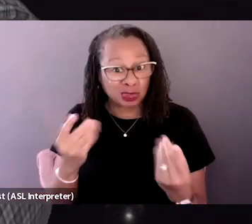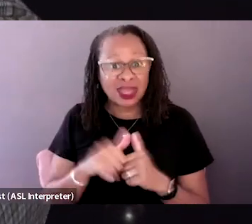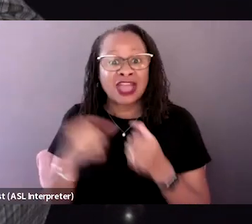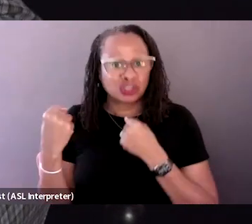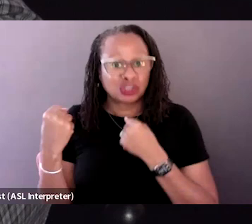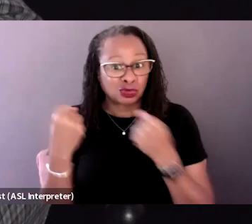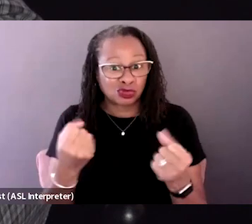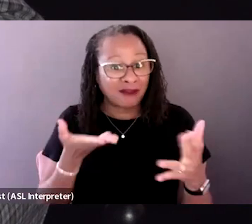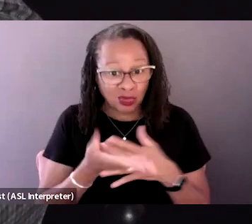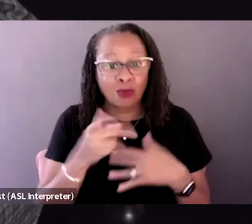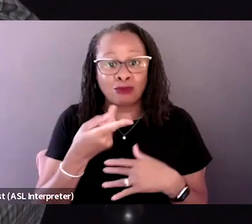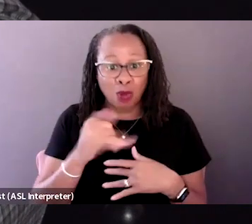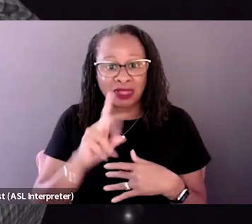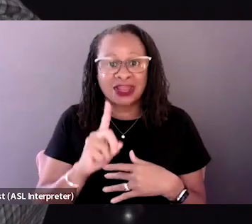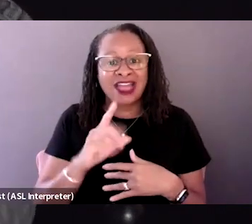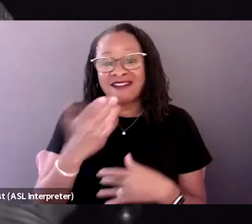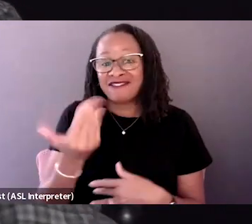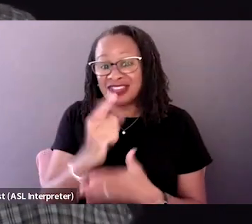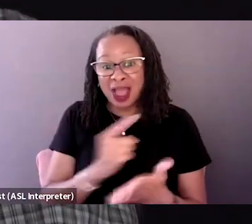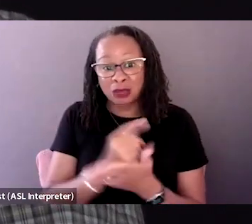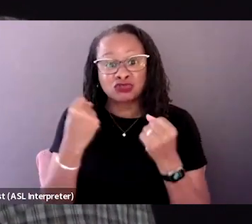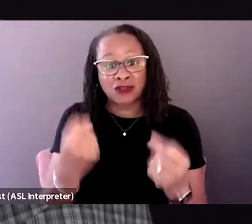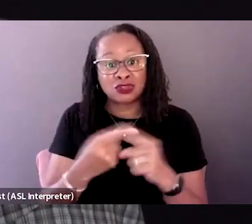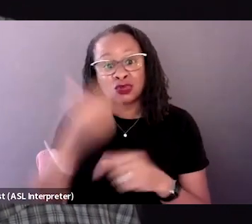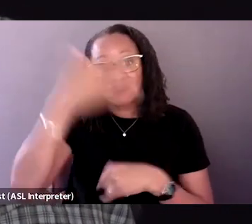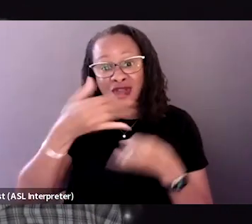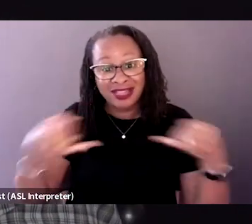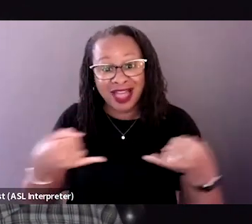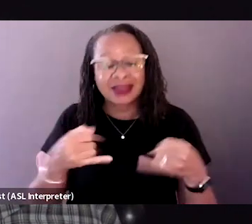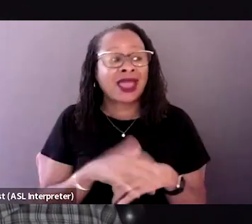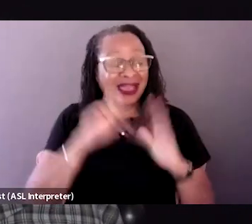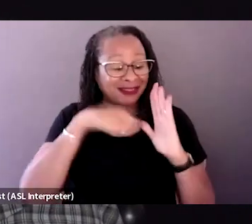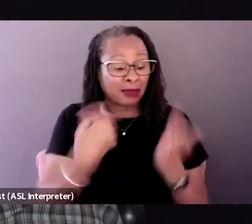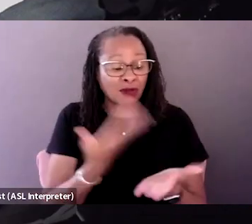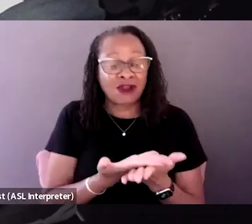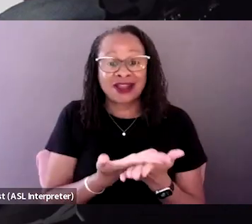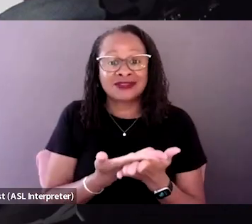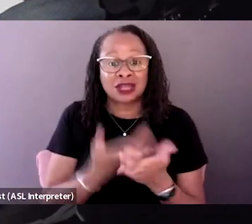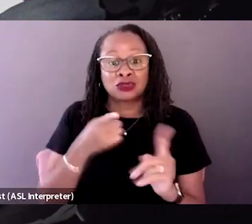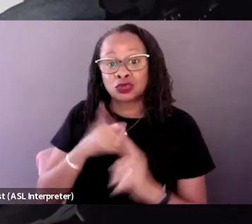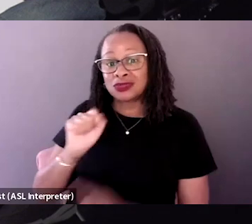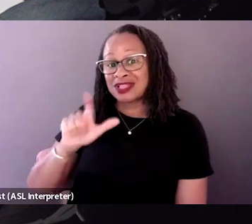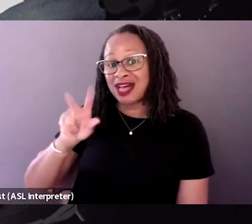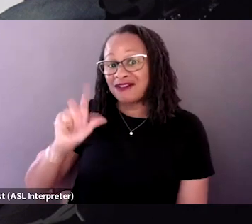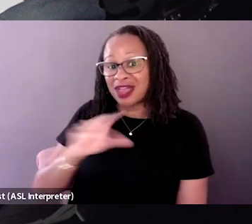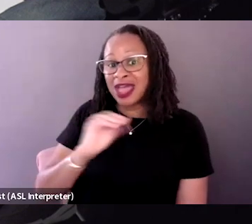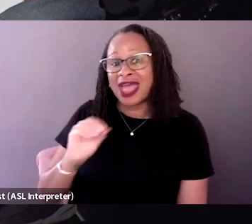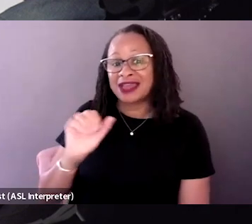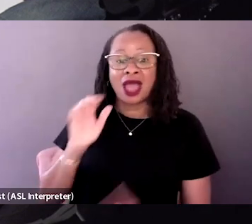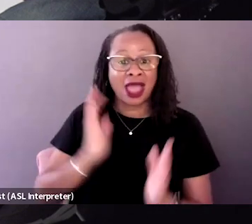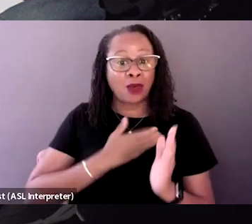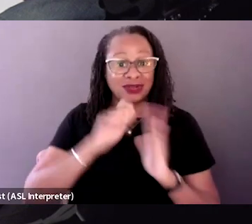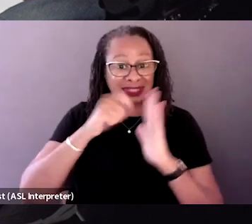drive them through Poland and 15 hours to the front line. And these cameras arrived in the hands of Slava, our